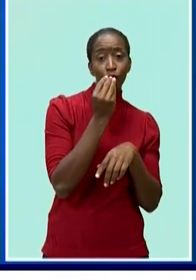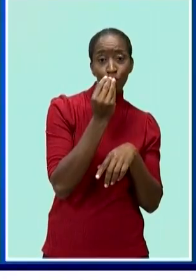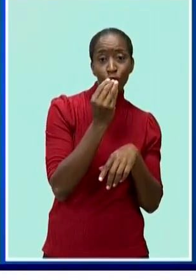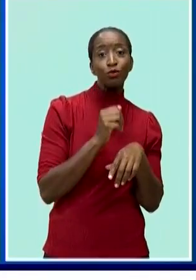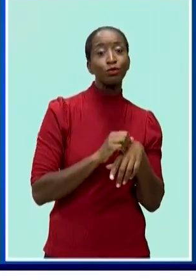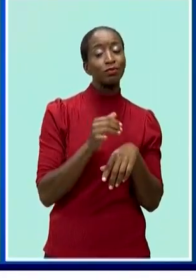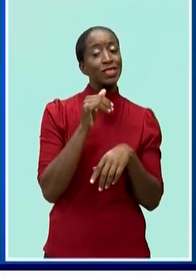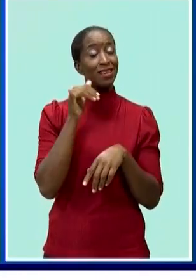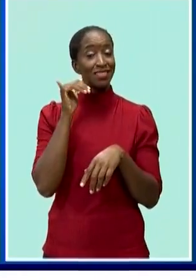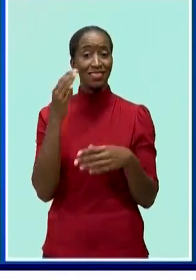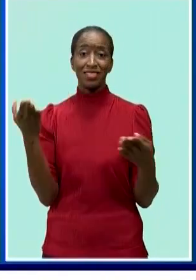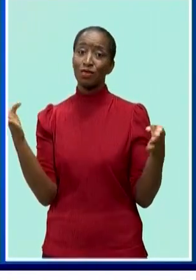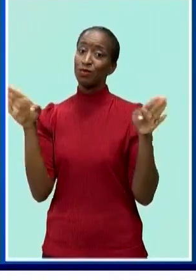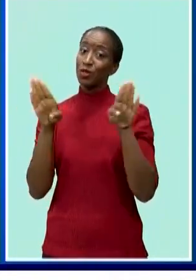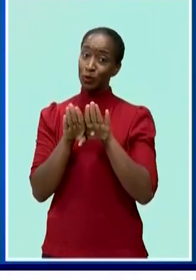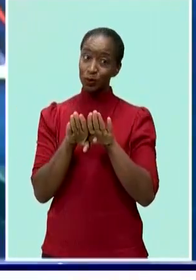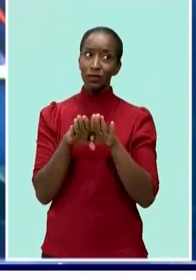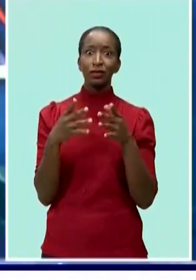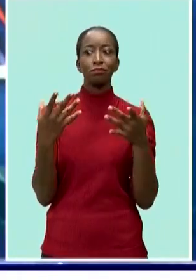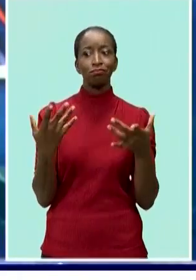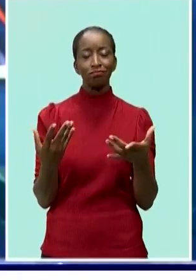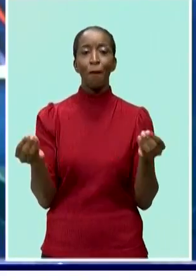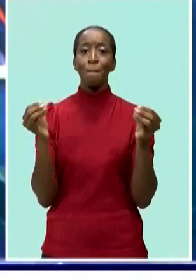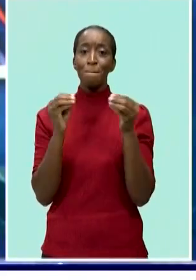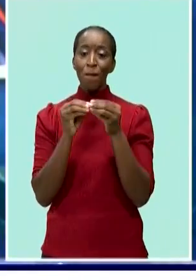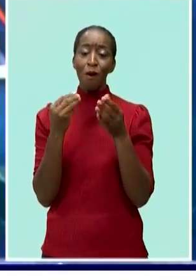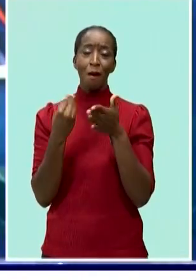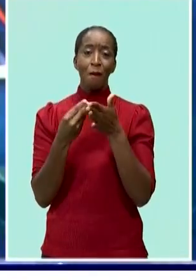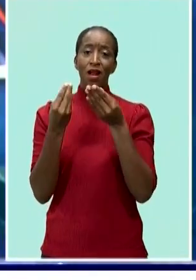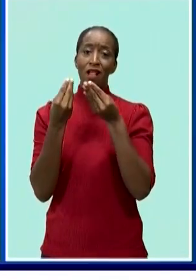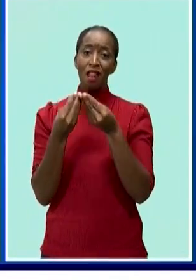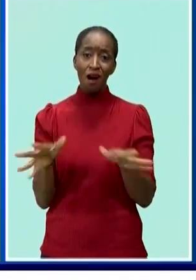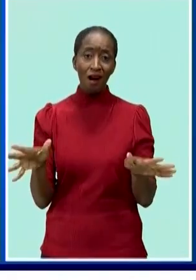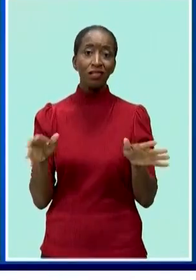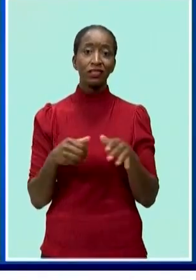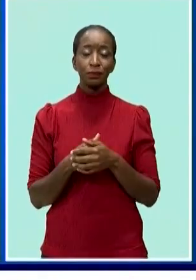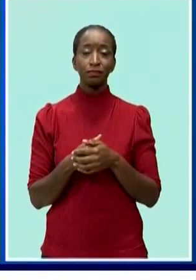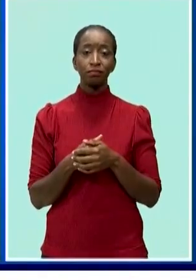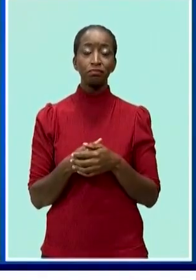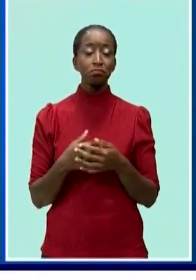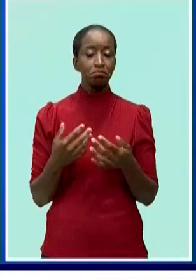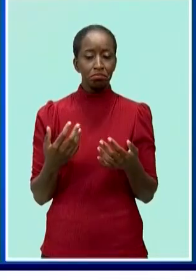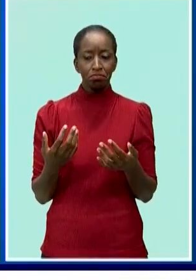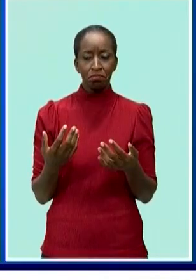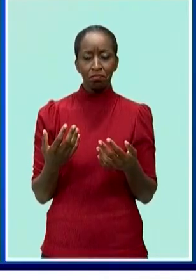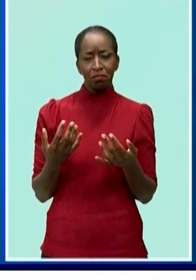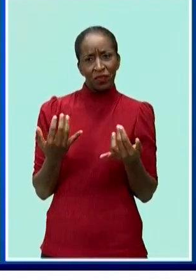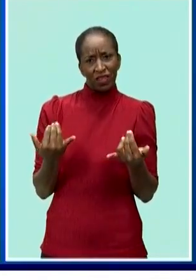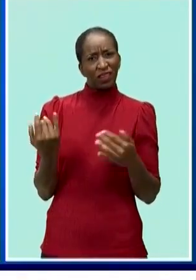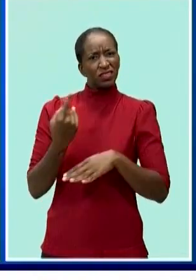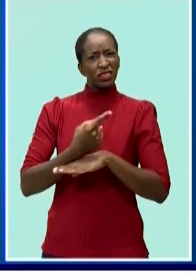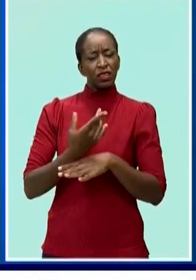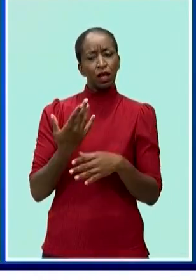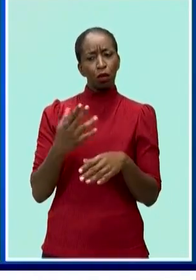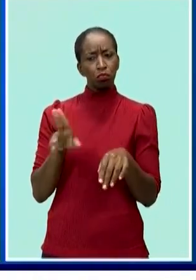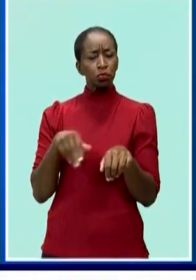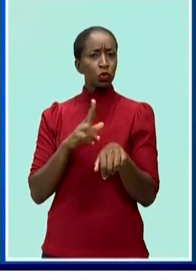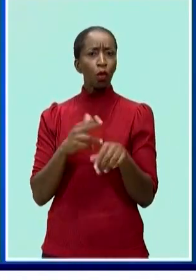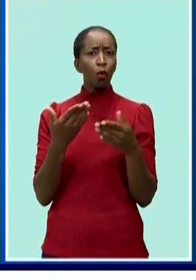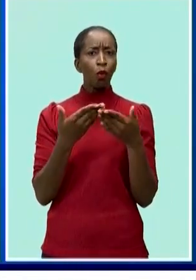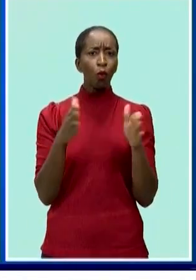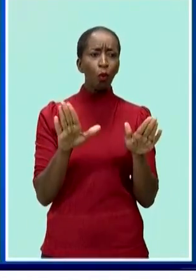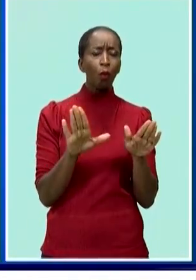also resulted in further losses. Today would have been a day that we would have been open from 8 till 2. And as a result of the incident, we had to